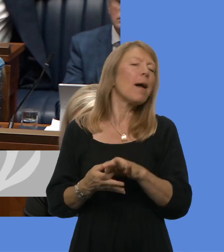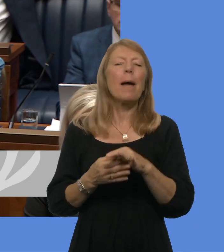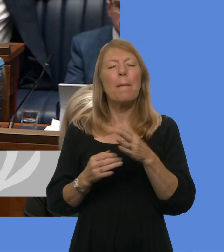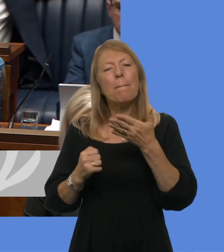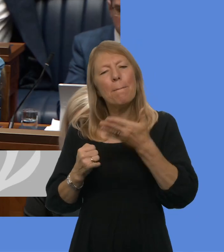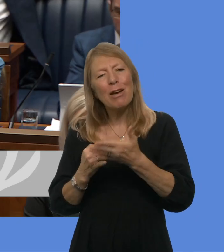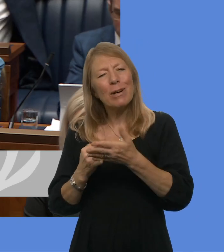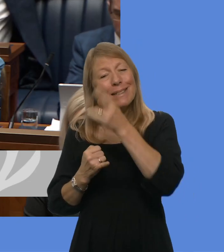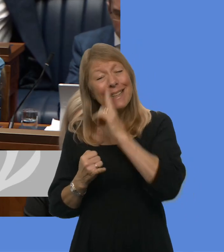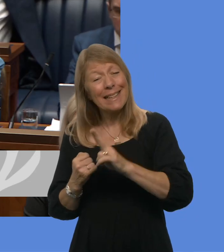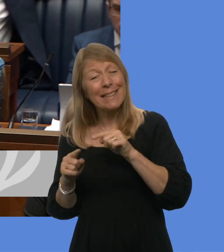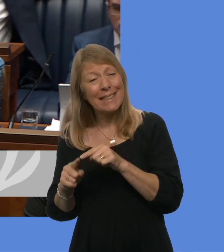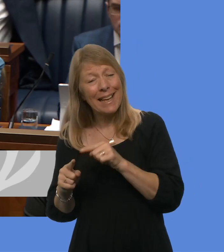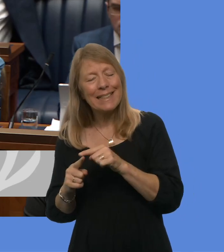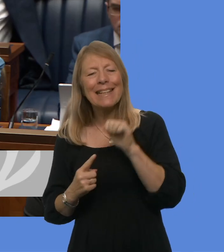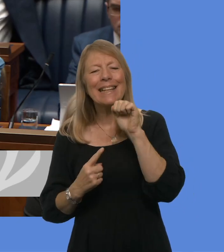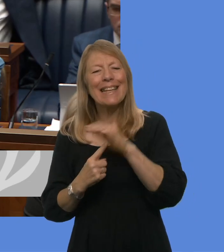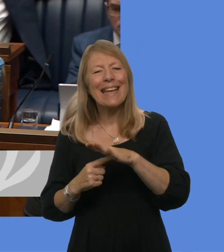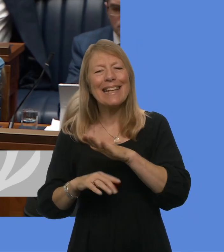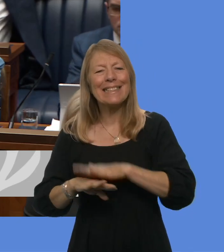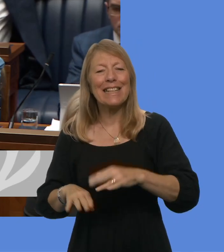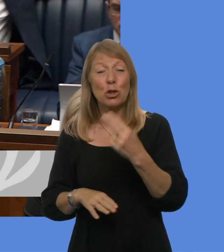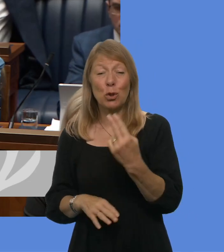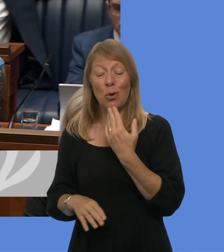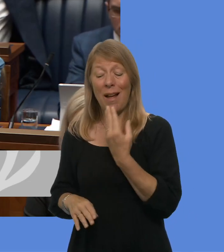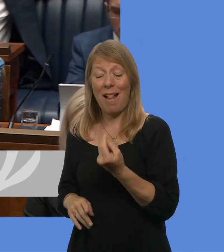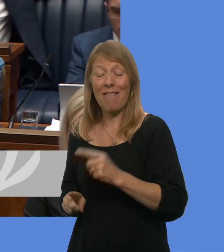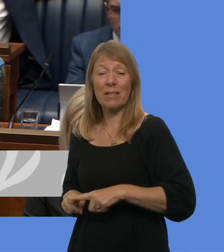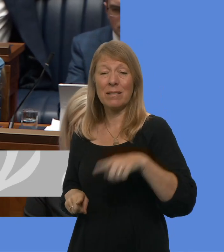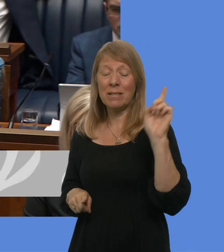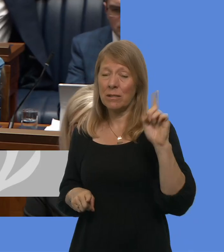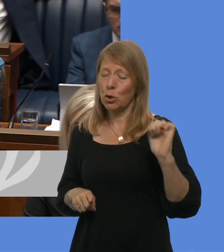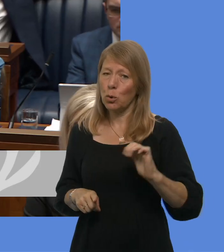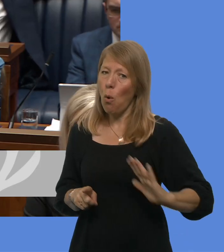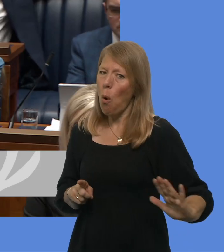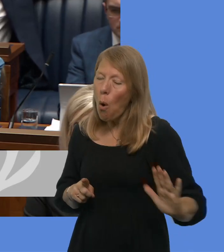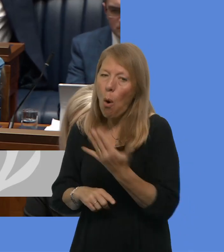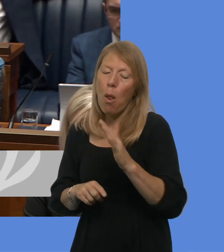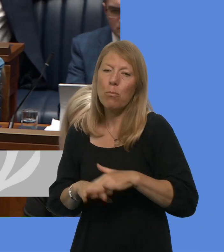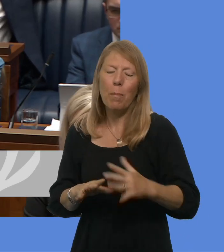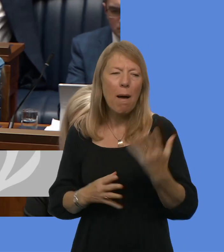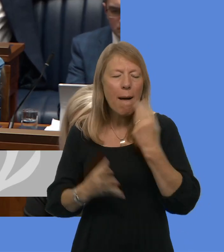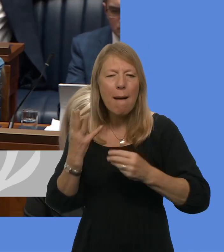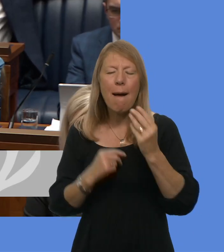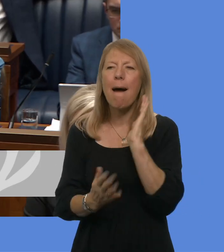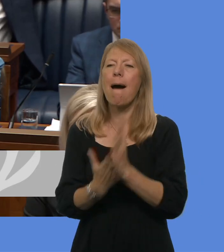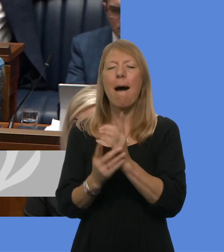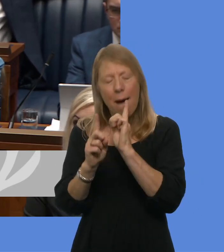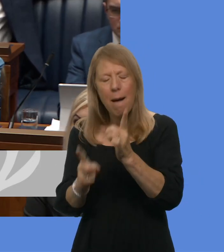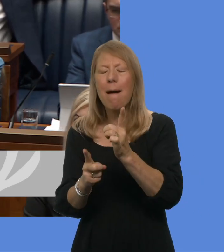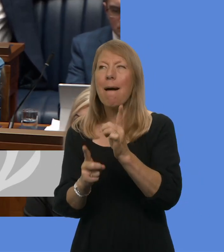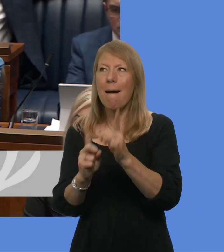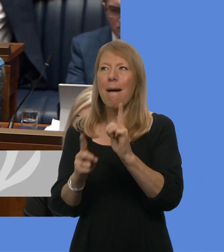11, onwards, all pupils should be learning age-appropriate and accurate scientific facts about periods and be having